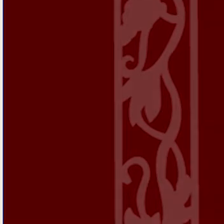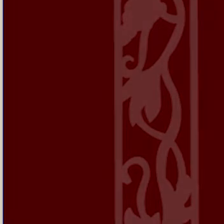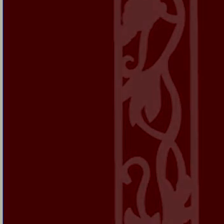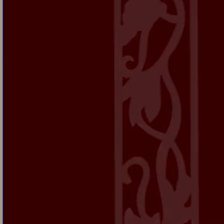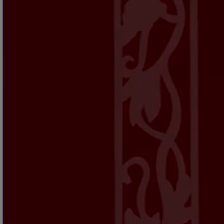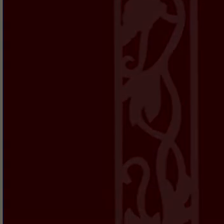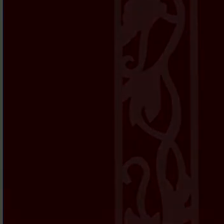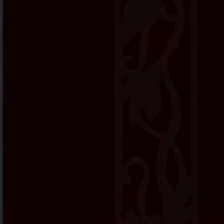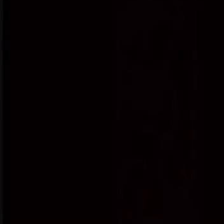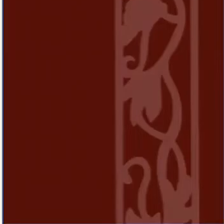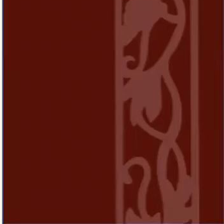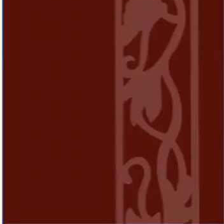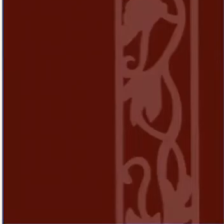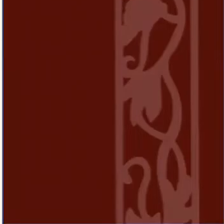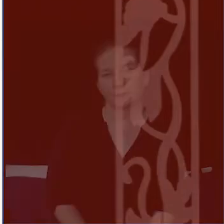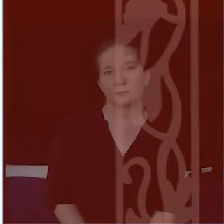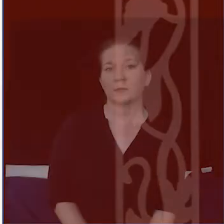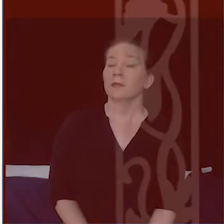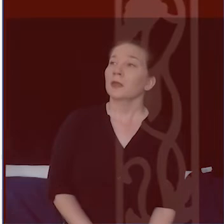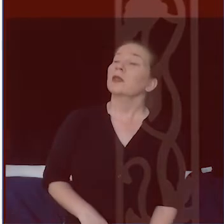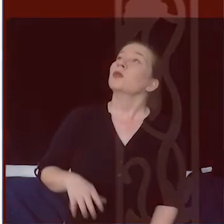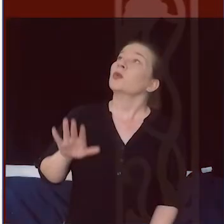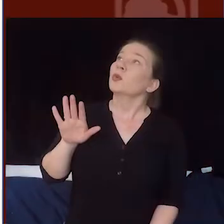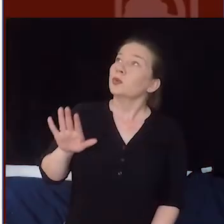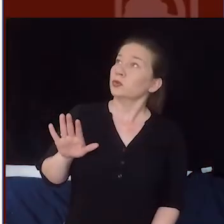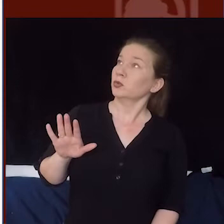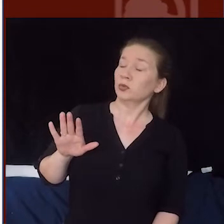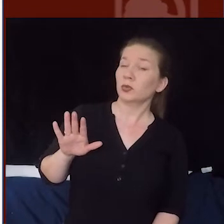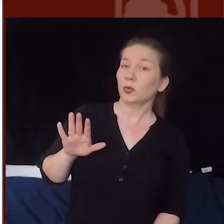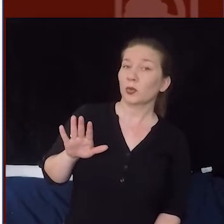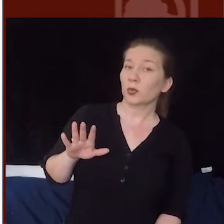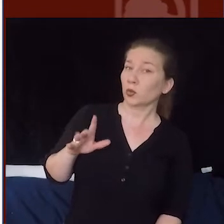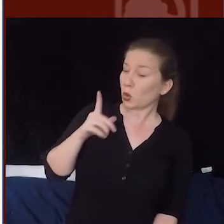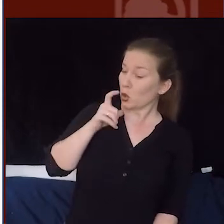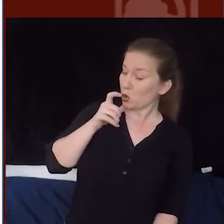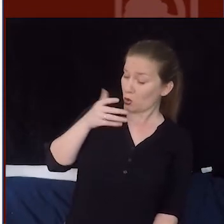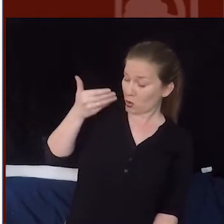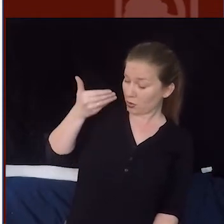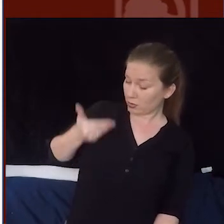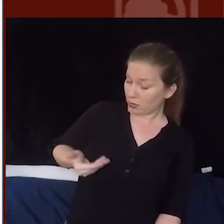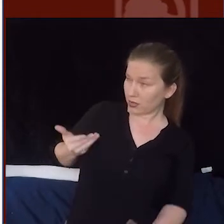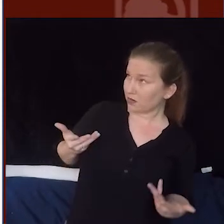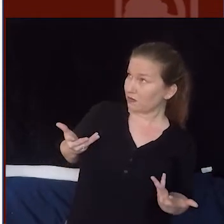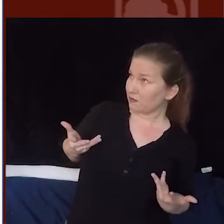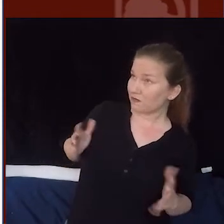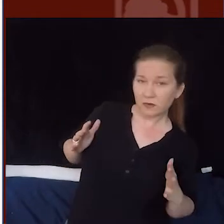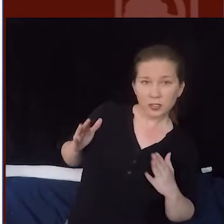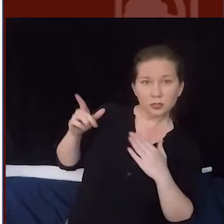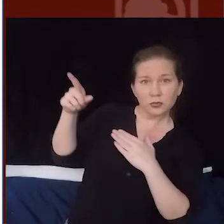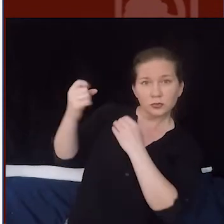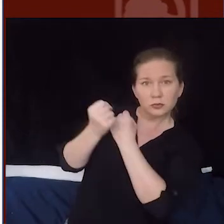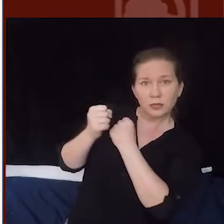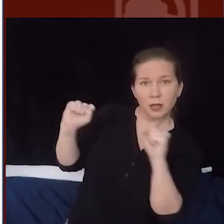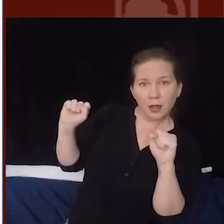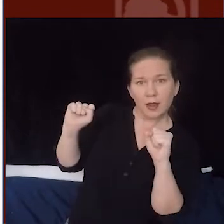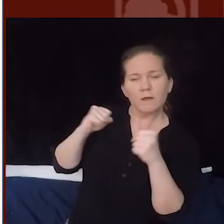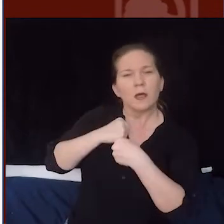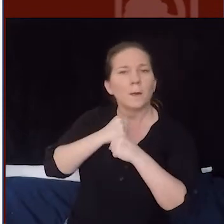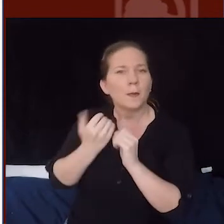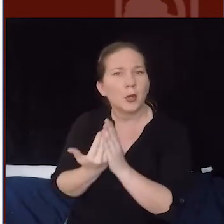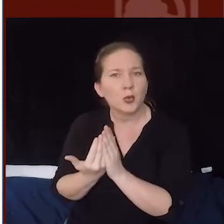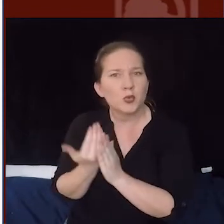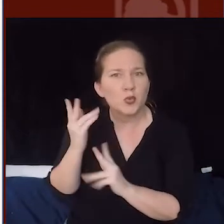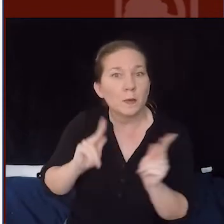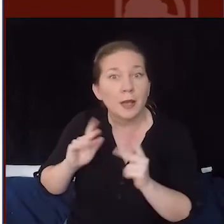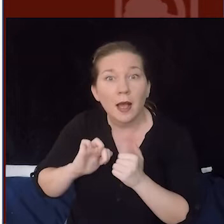highest. And so, Father, we who have been redeemed by him and made a new people by water and the